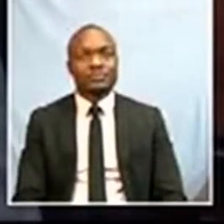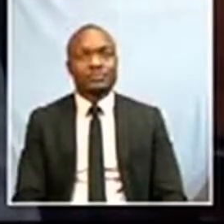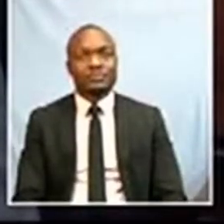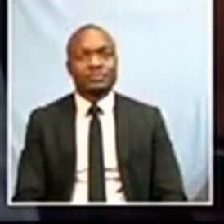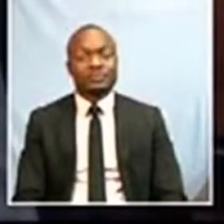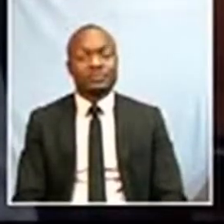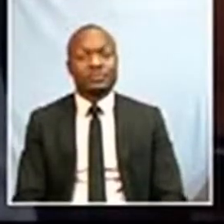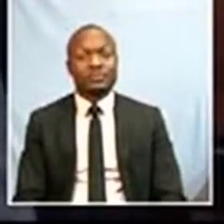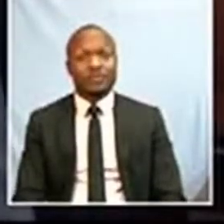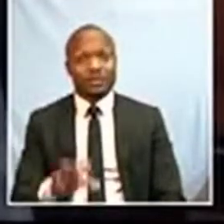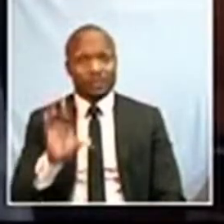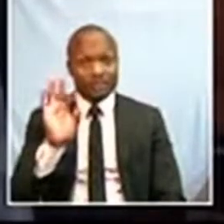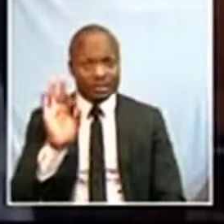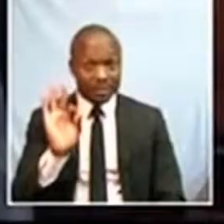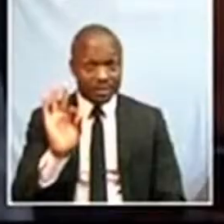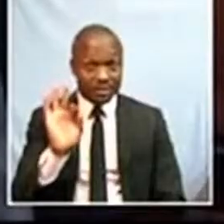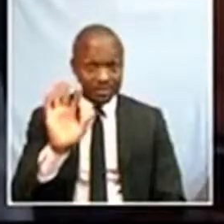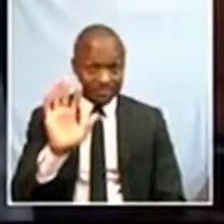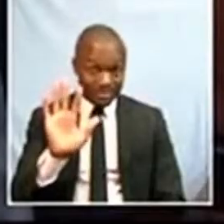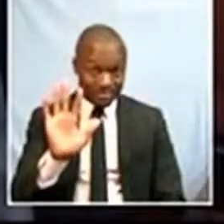You have 95%